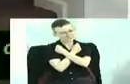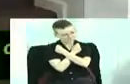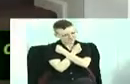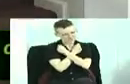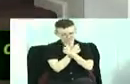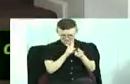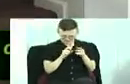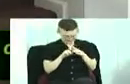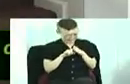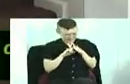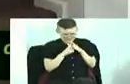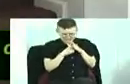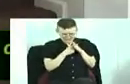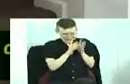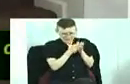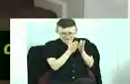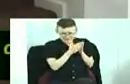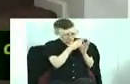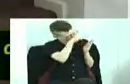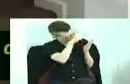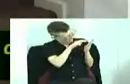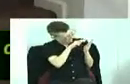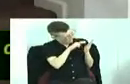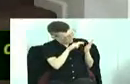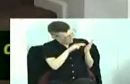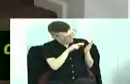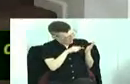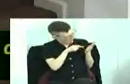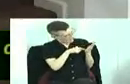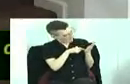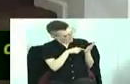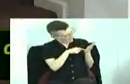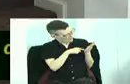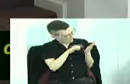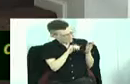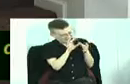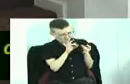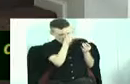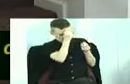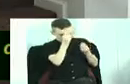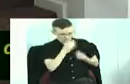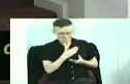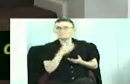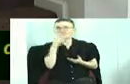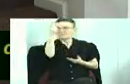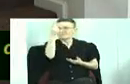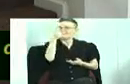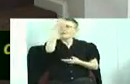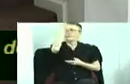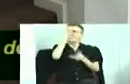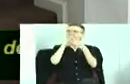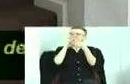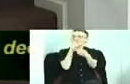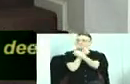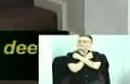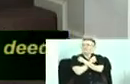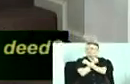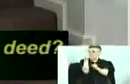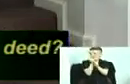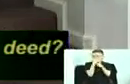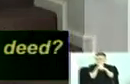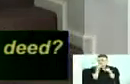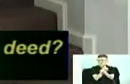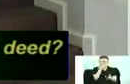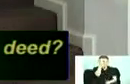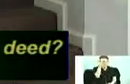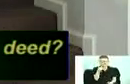very beginning, the opening chapters of this story, this faith story, that God is the God of love who creates for no other reason than for love, who